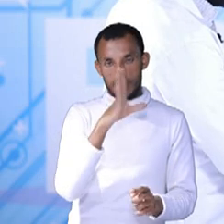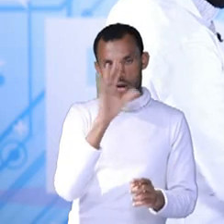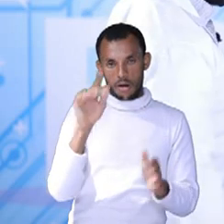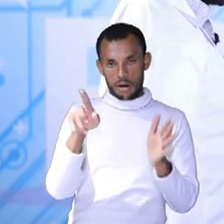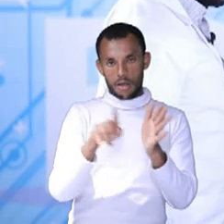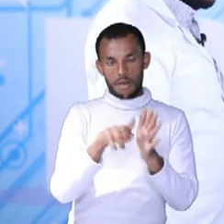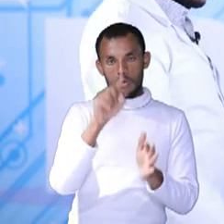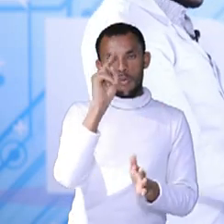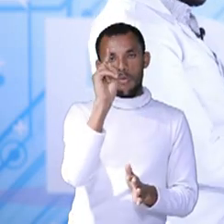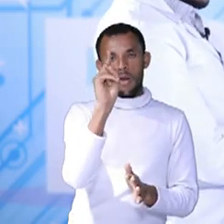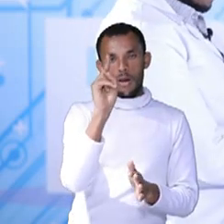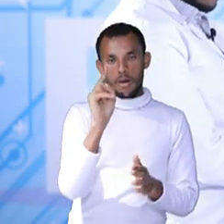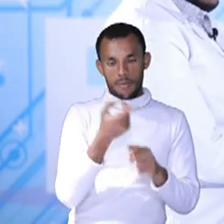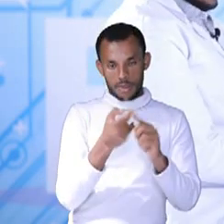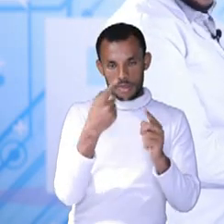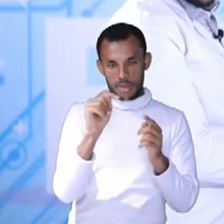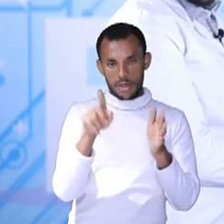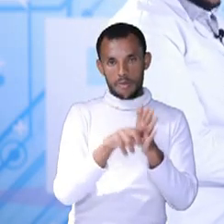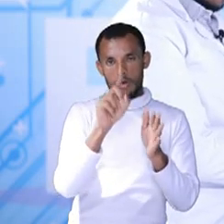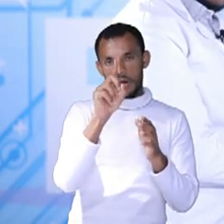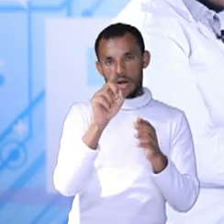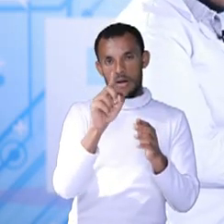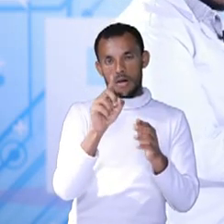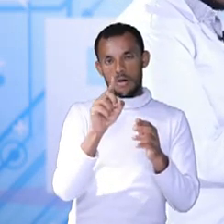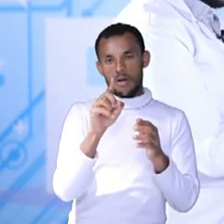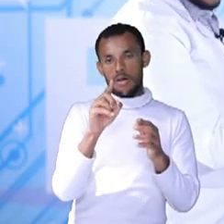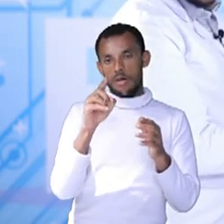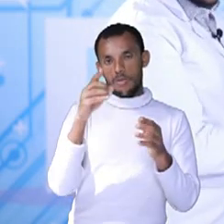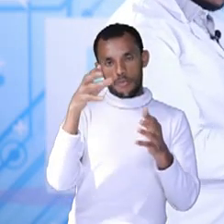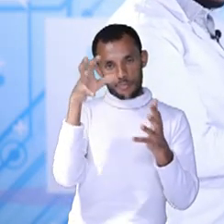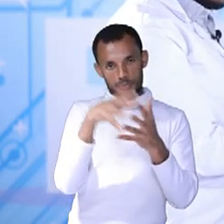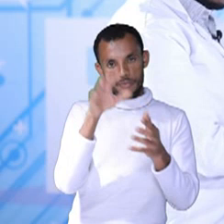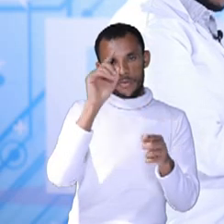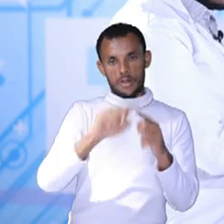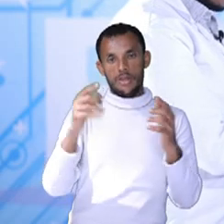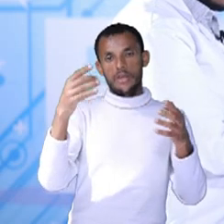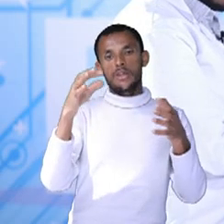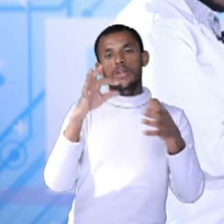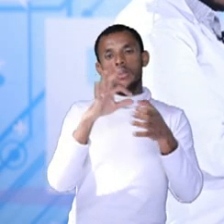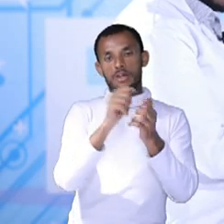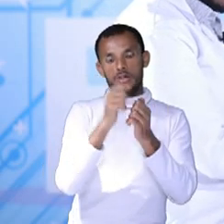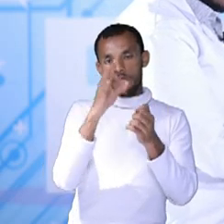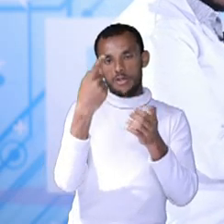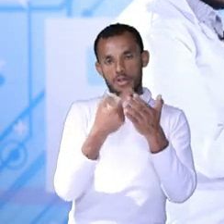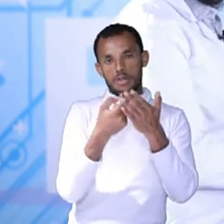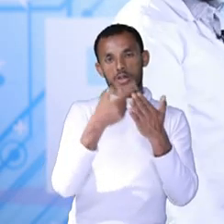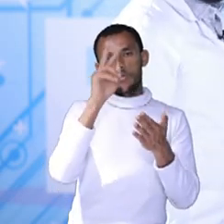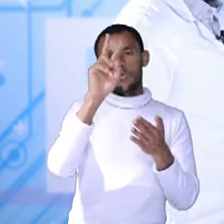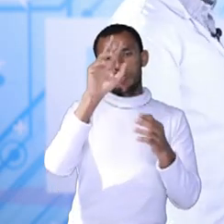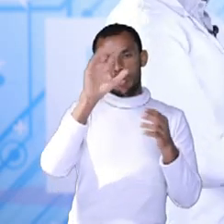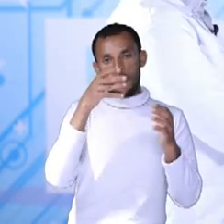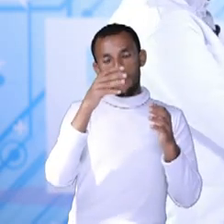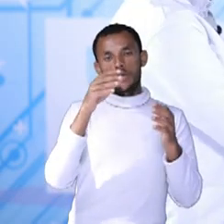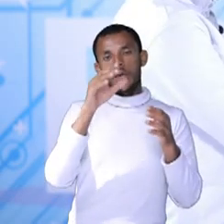and negative 1. But negative 1 is not in our domain, so the intersection of the two graphs is at x equal to 0 and at x equals